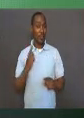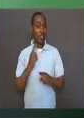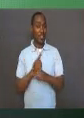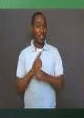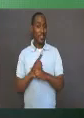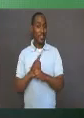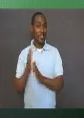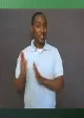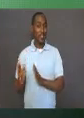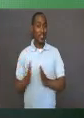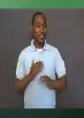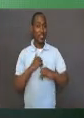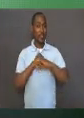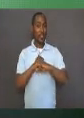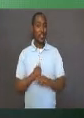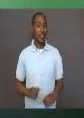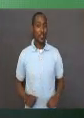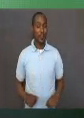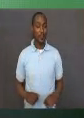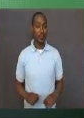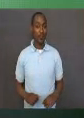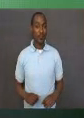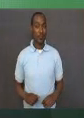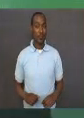prepared, just in case.